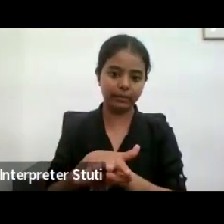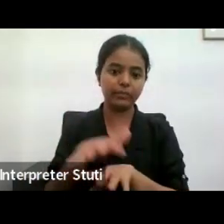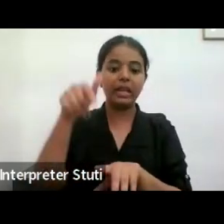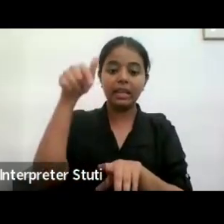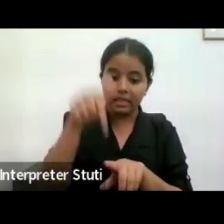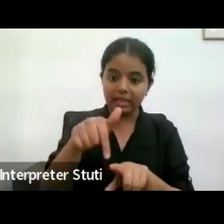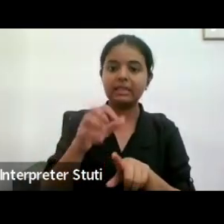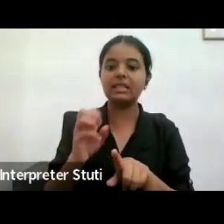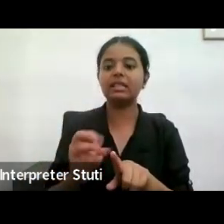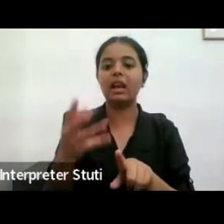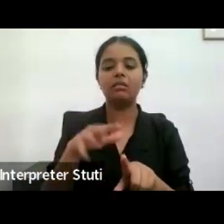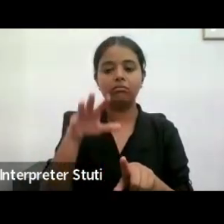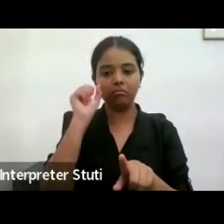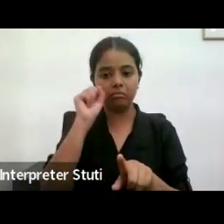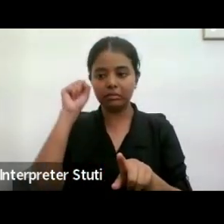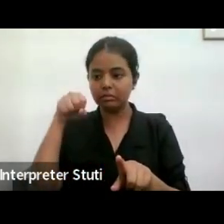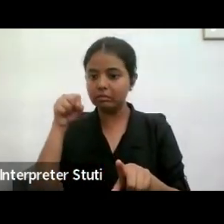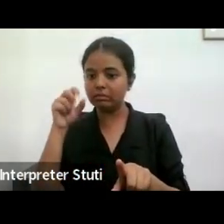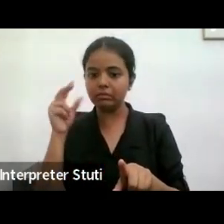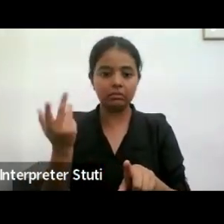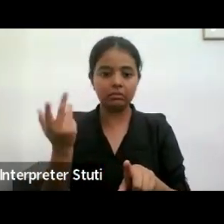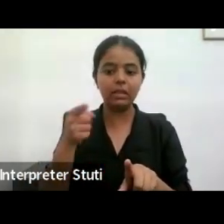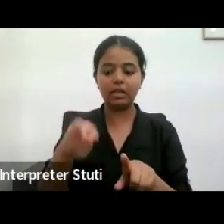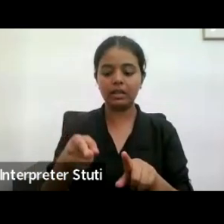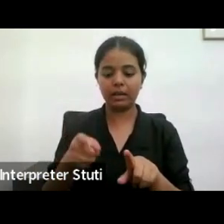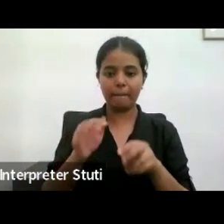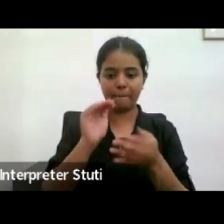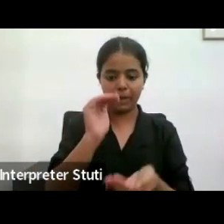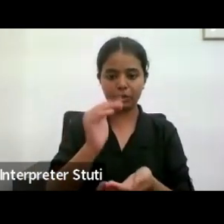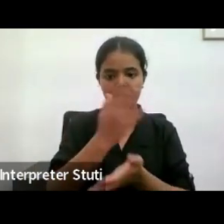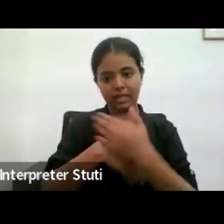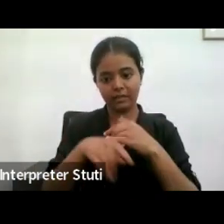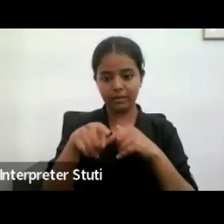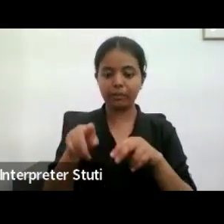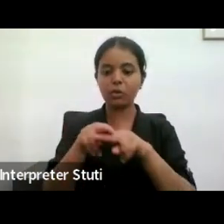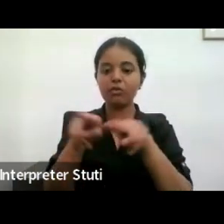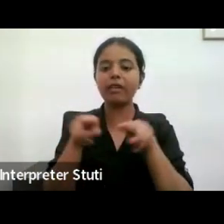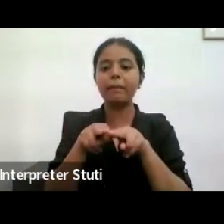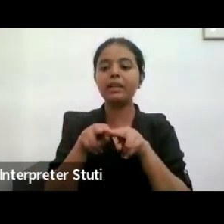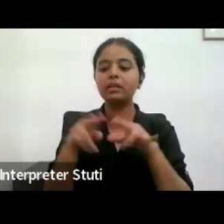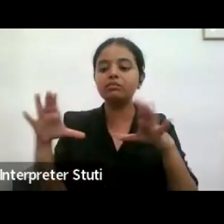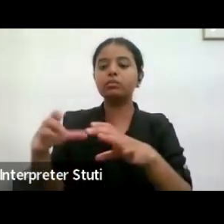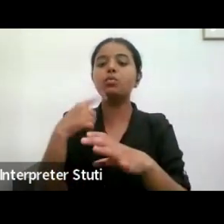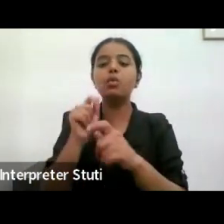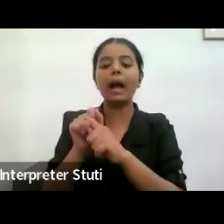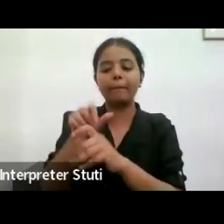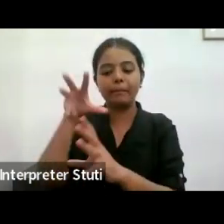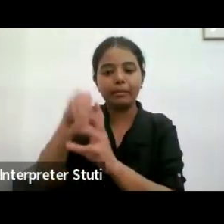understanding the children and their families who we're working with. If you're part of